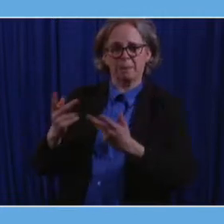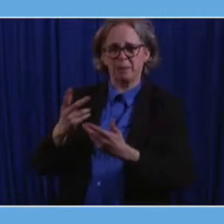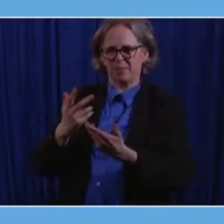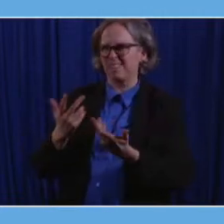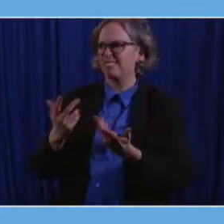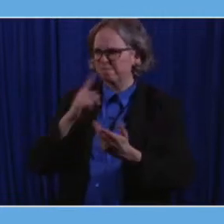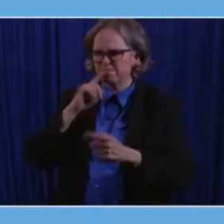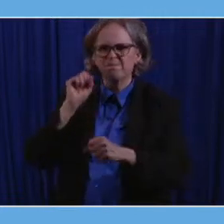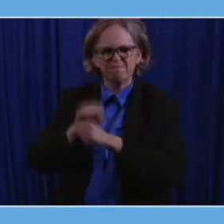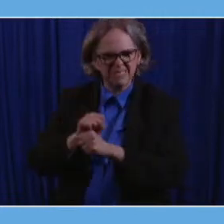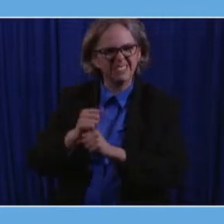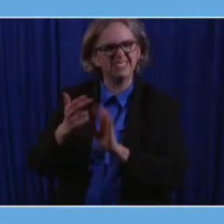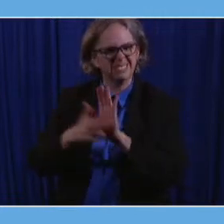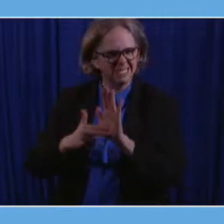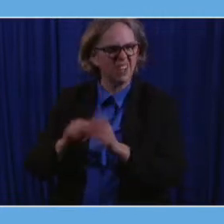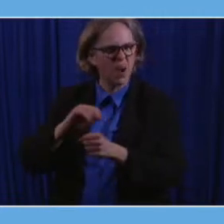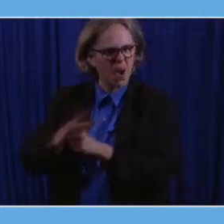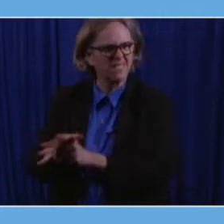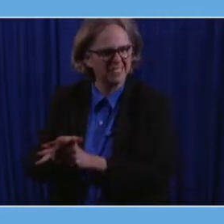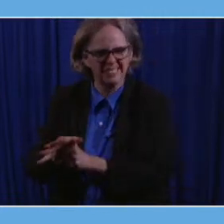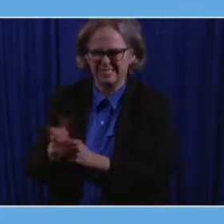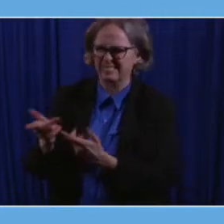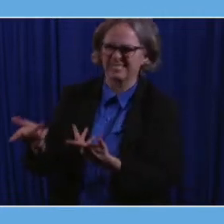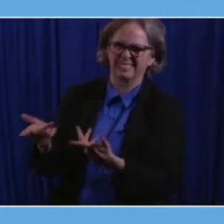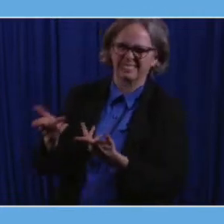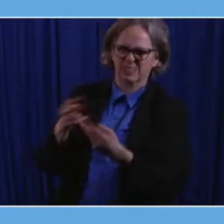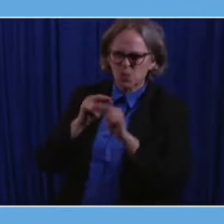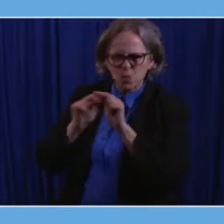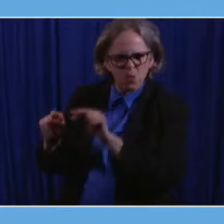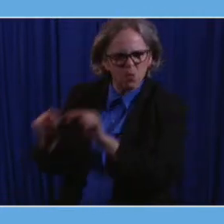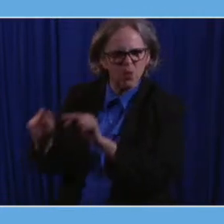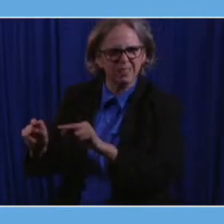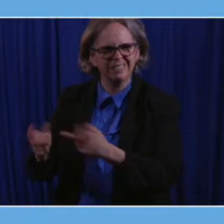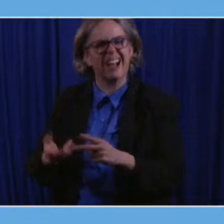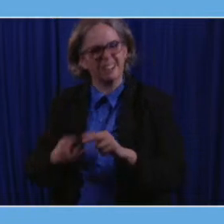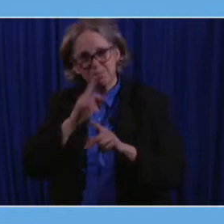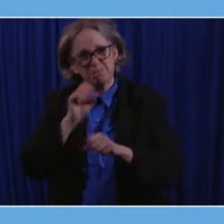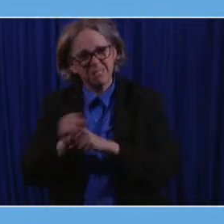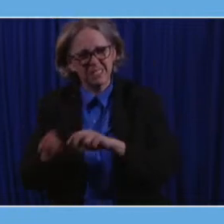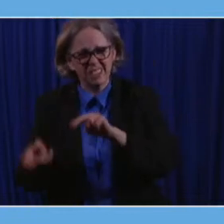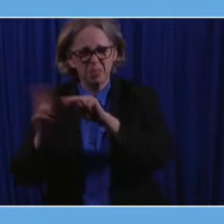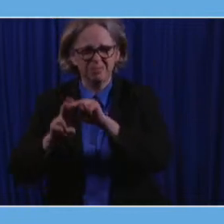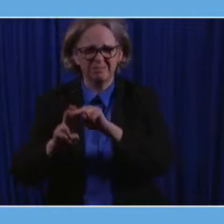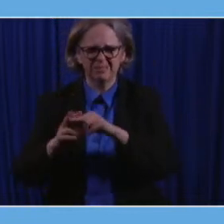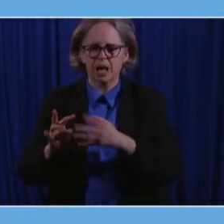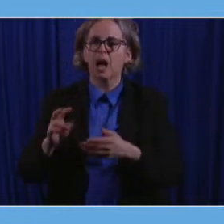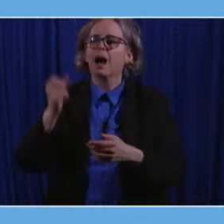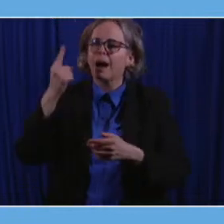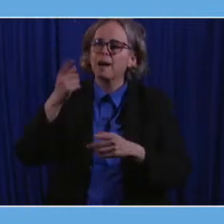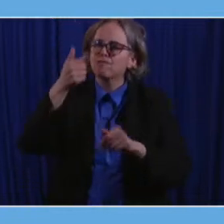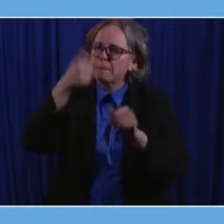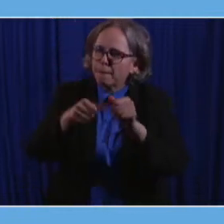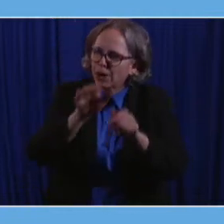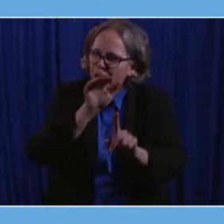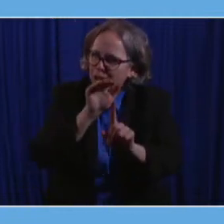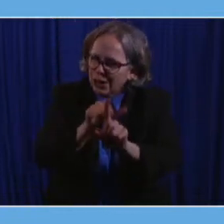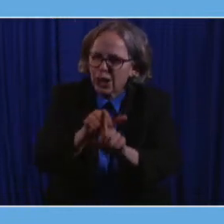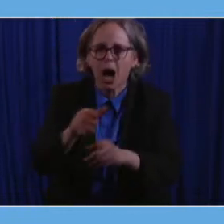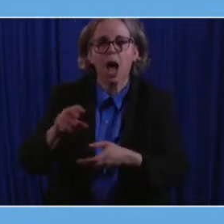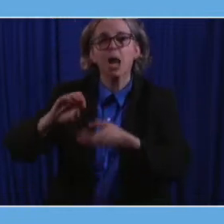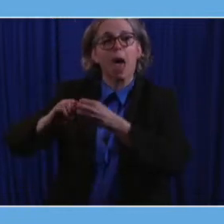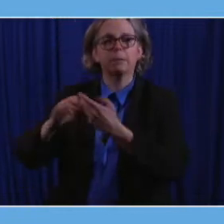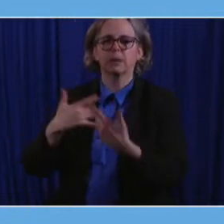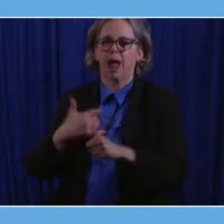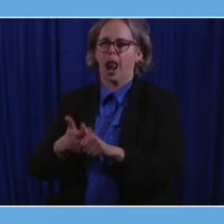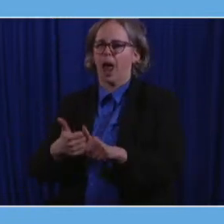in the hospital, and those numbers have gone up. It's usually a lagging indicator. We're not deeply concerned about this yet,